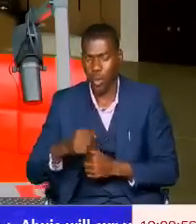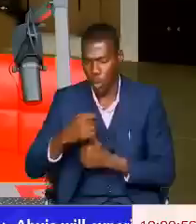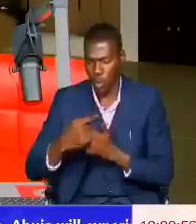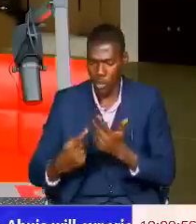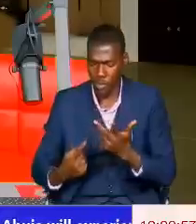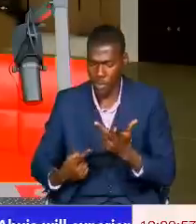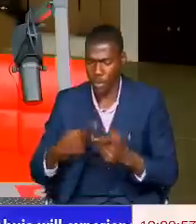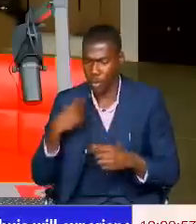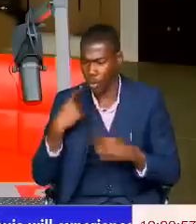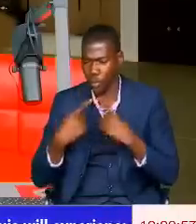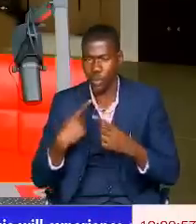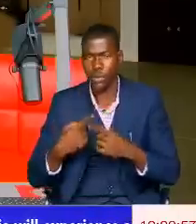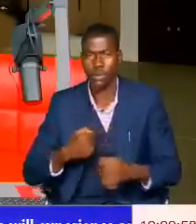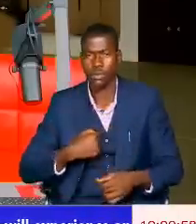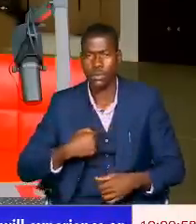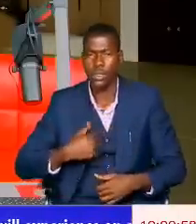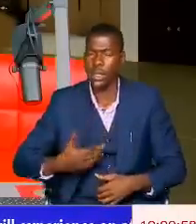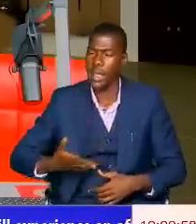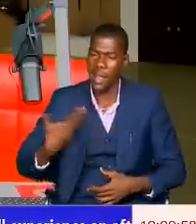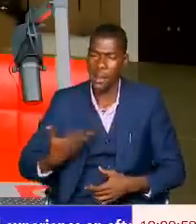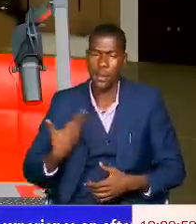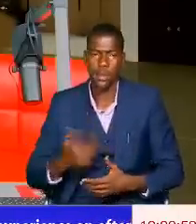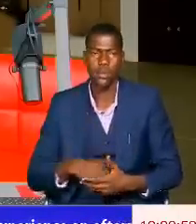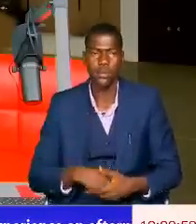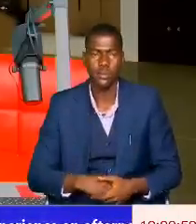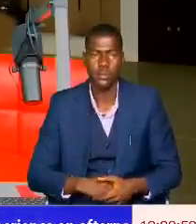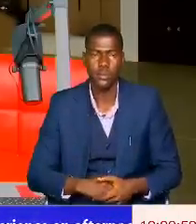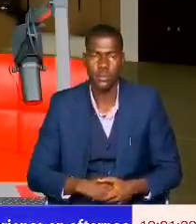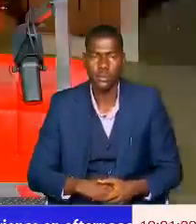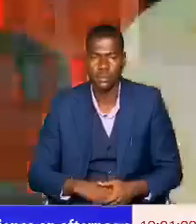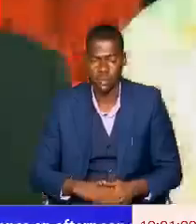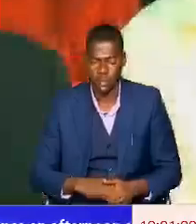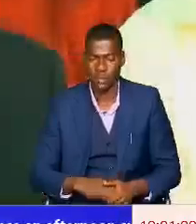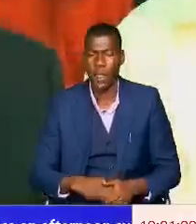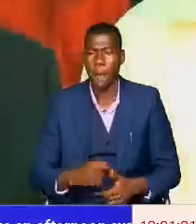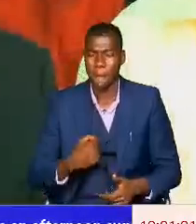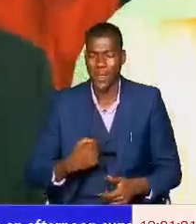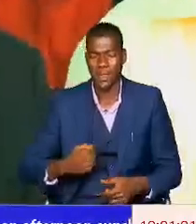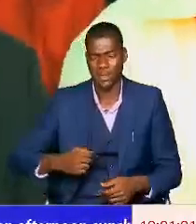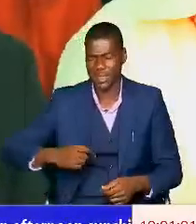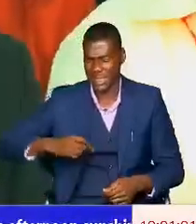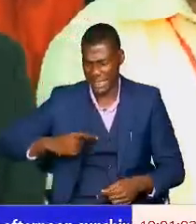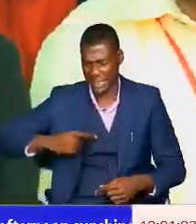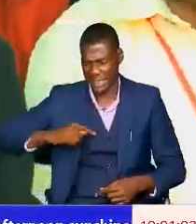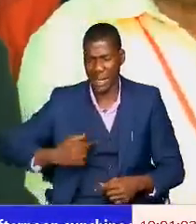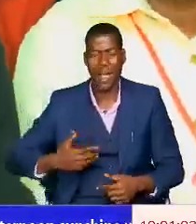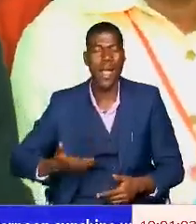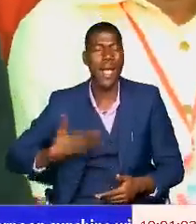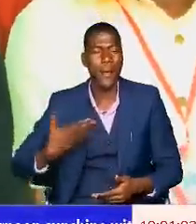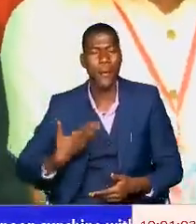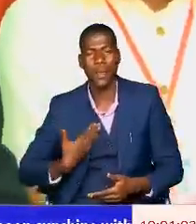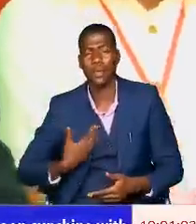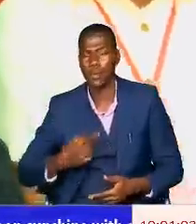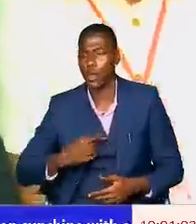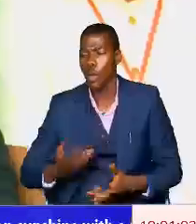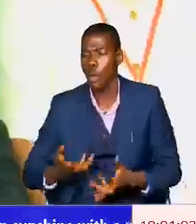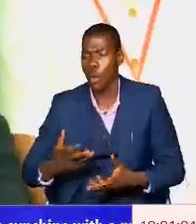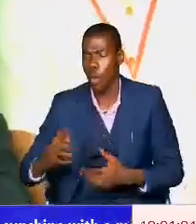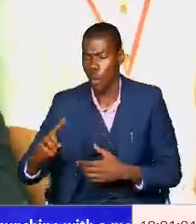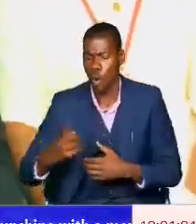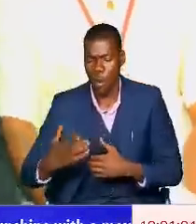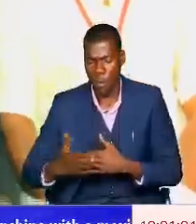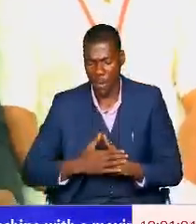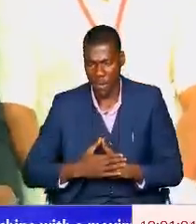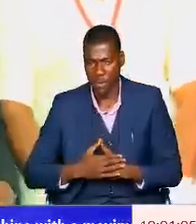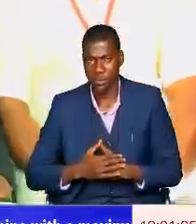you they talk, it they sweet me for. In fact, it they choke me for liver. Come man, I want make when I come down,